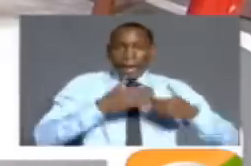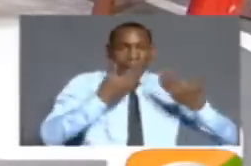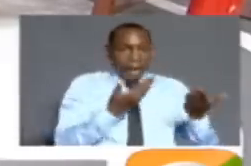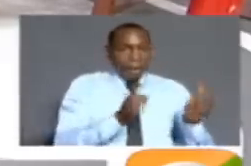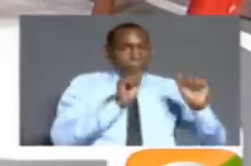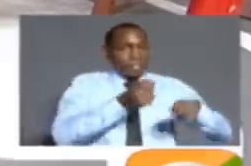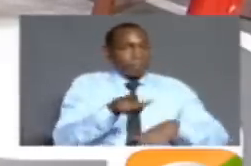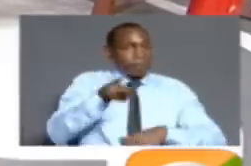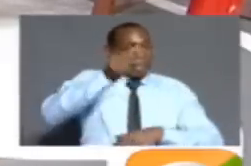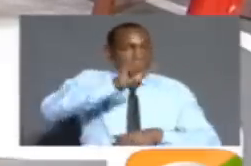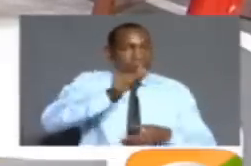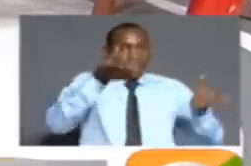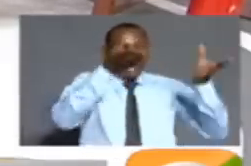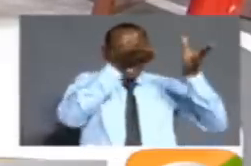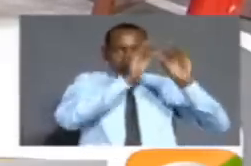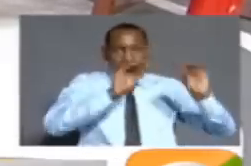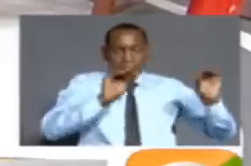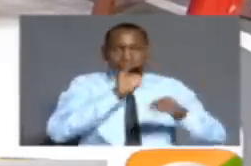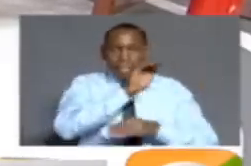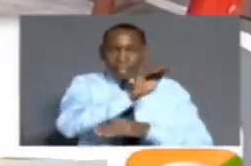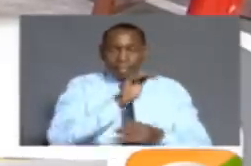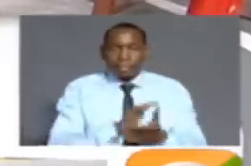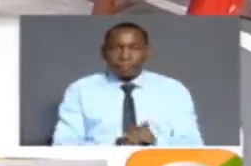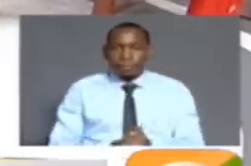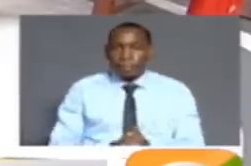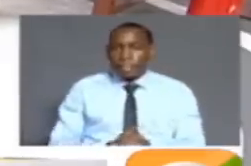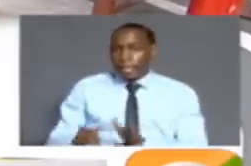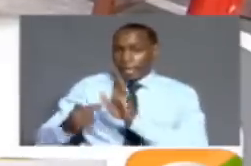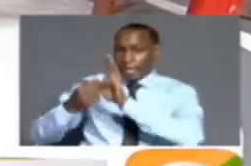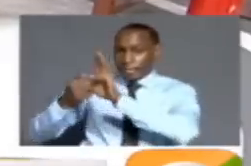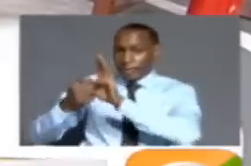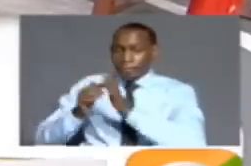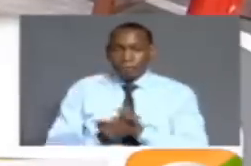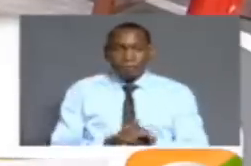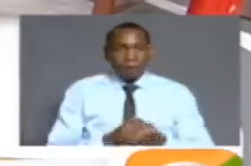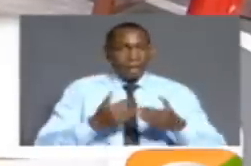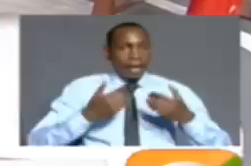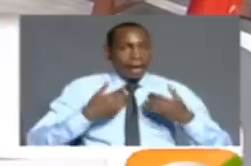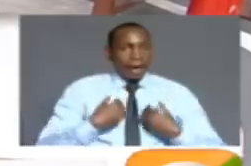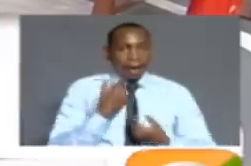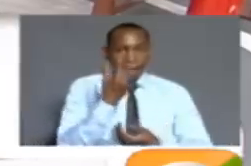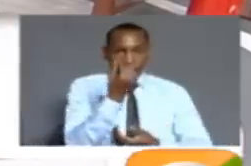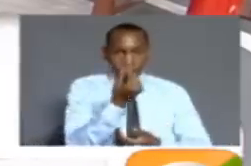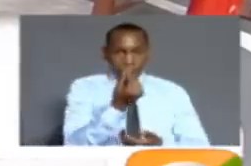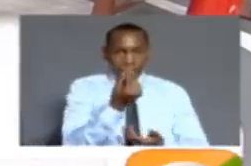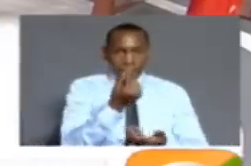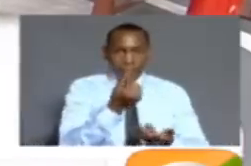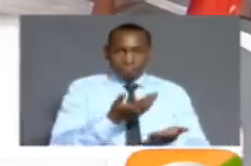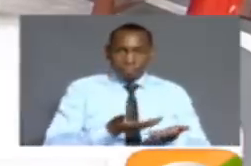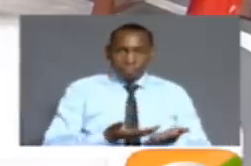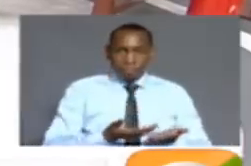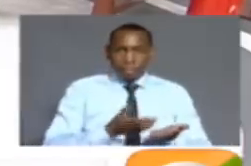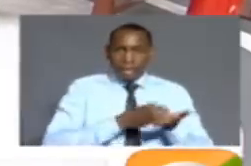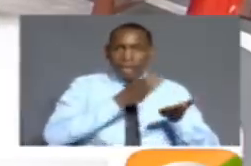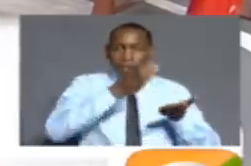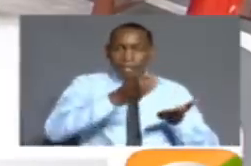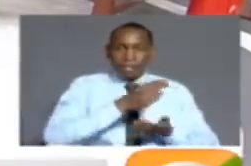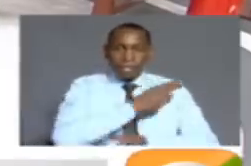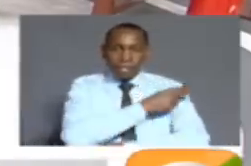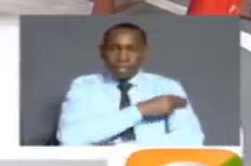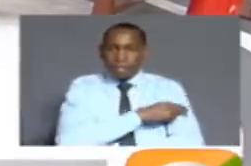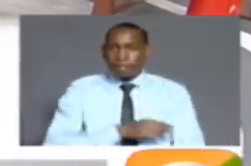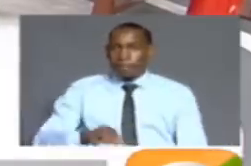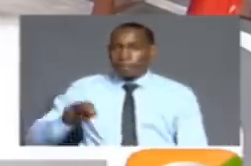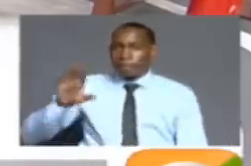do you inflate the budget? Let me ask you in CDF. So let's say there is a set amount for the clinic. For that clinic. 50 million. There